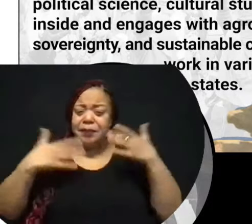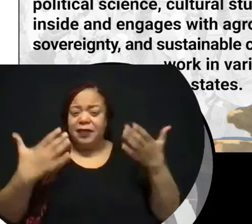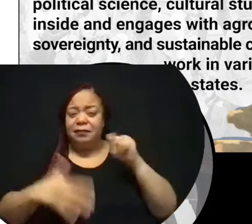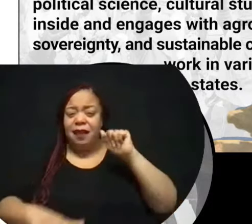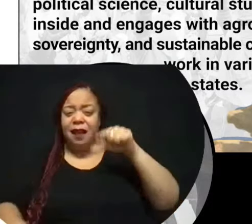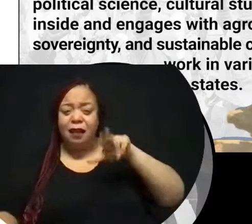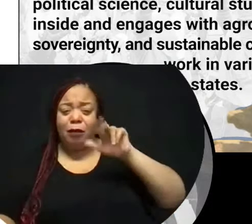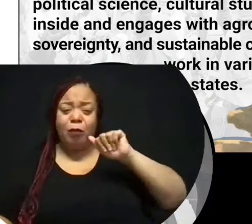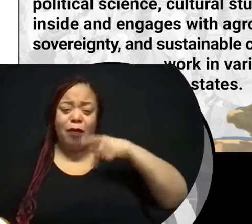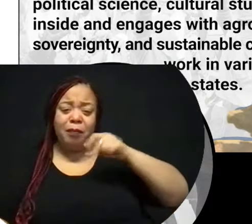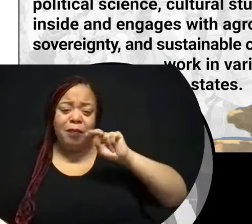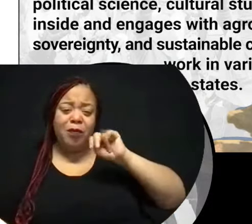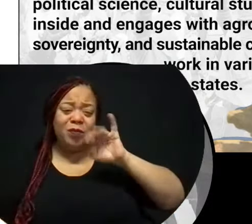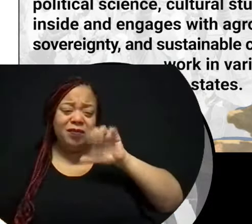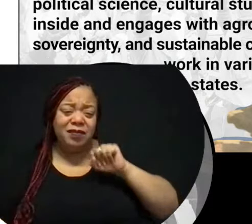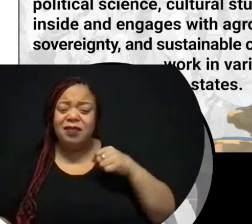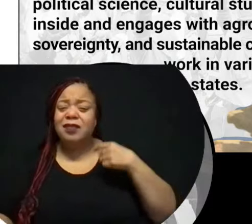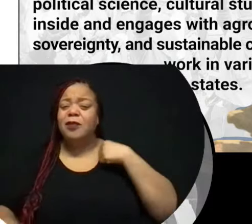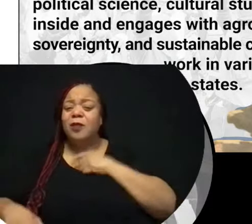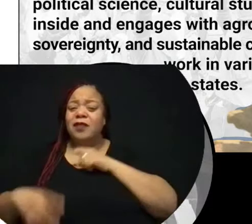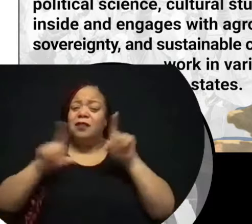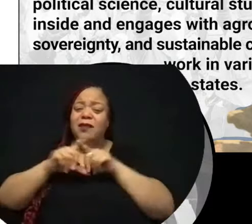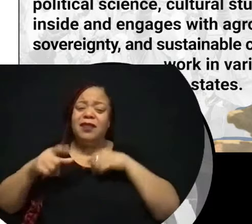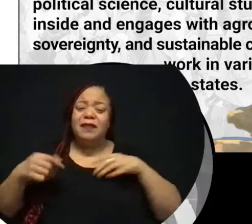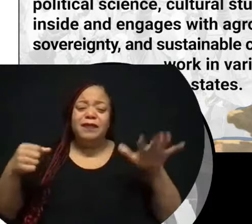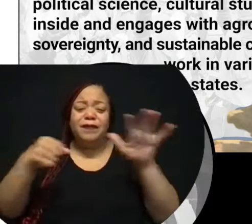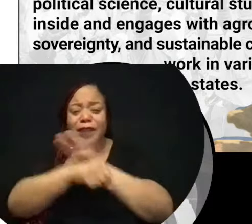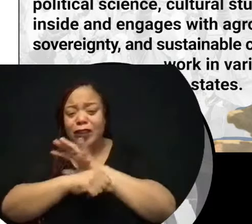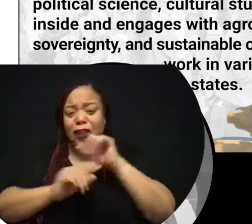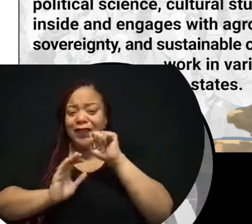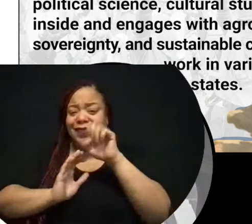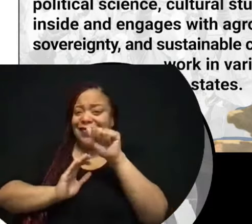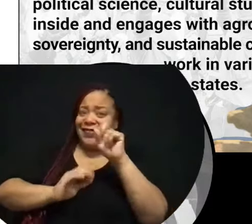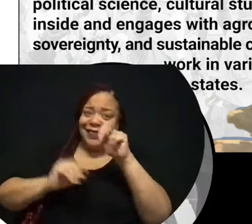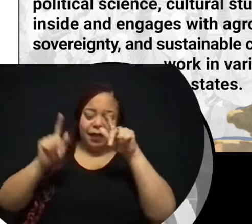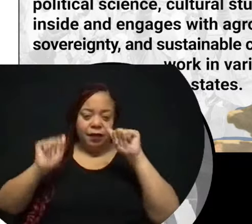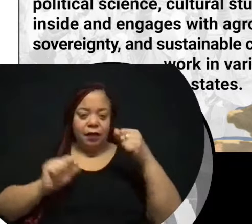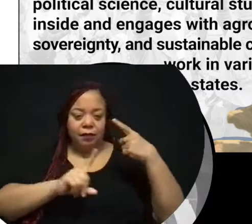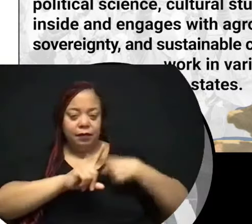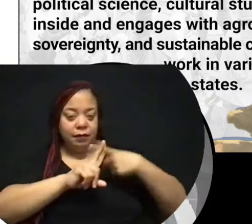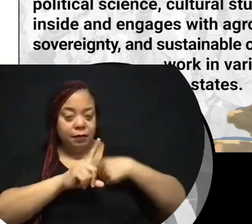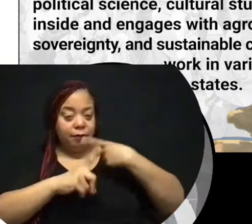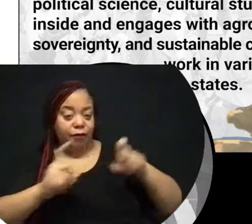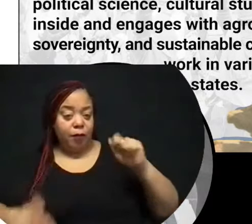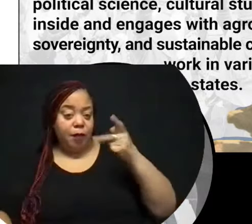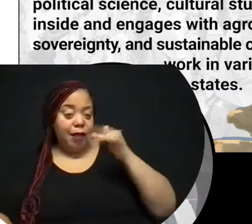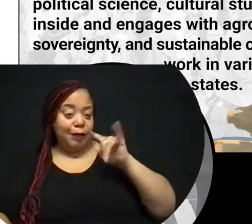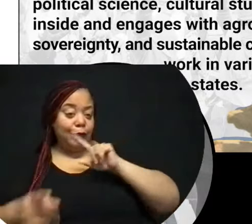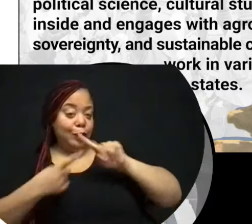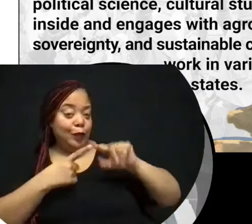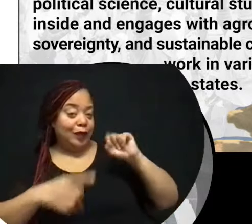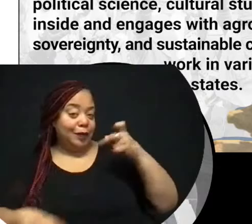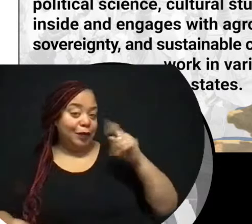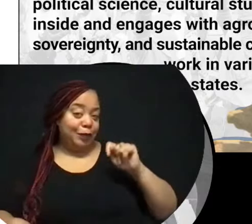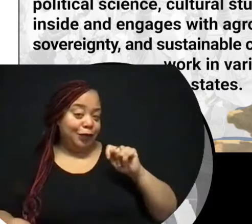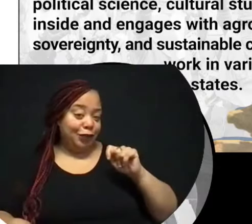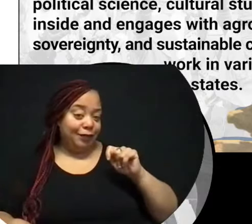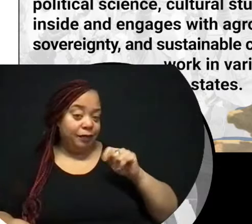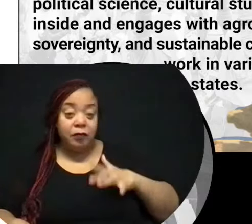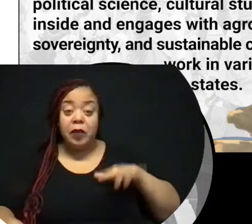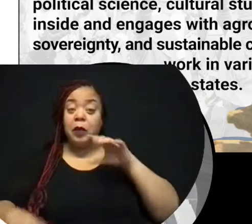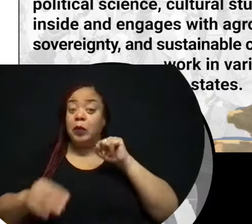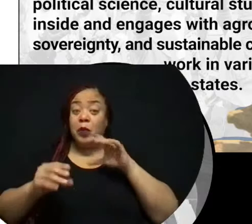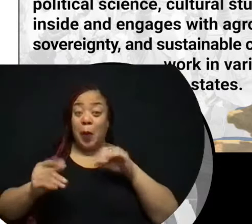the funding was going back into the horticulture program to get seeds and materials to sustain the